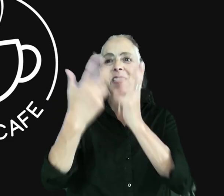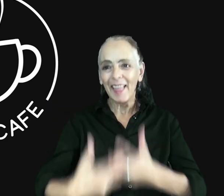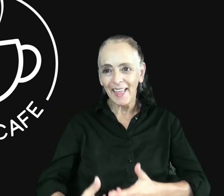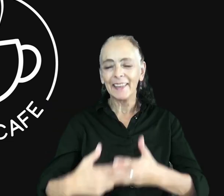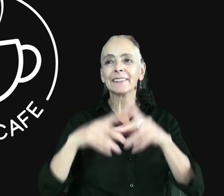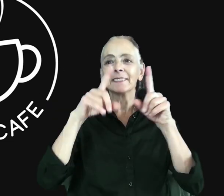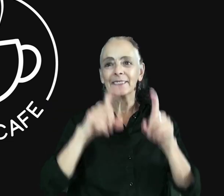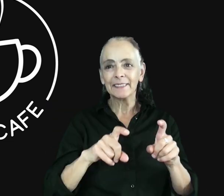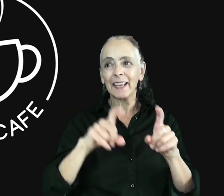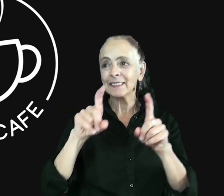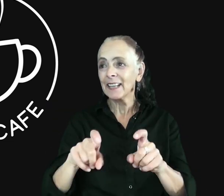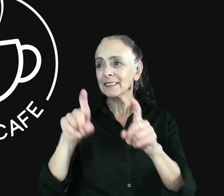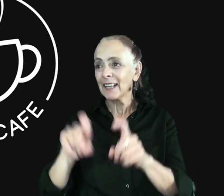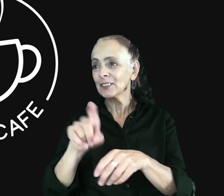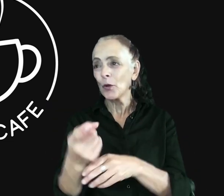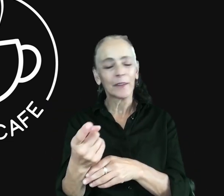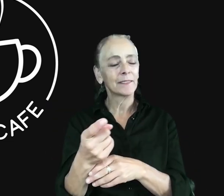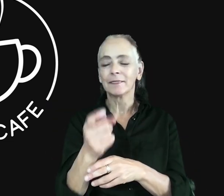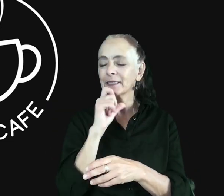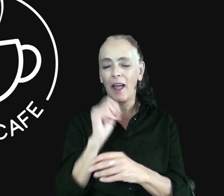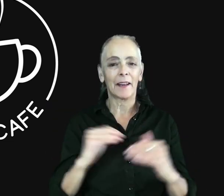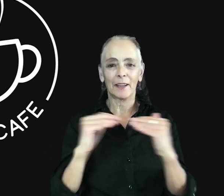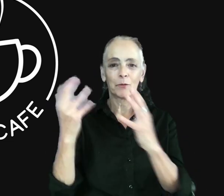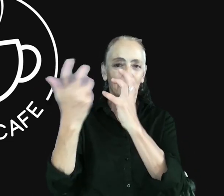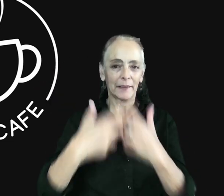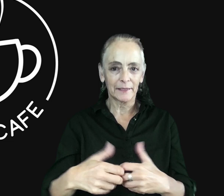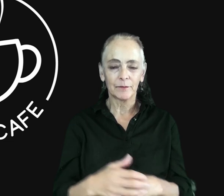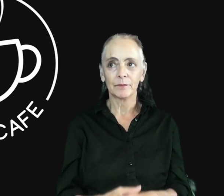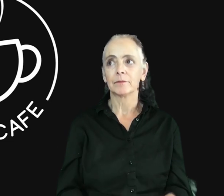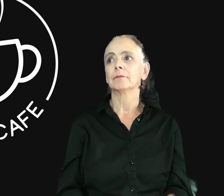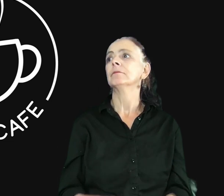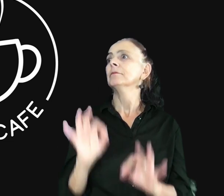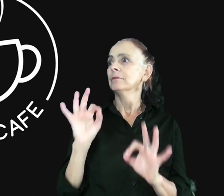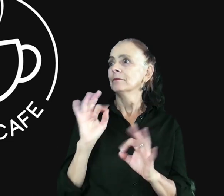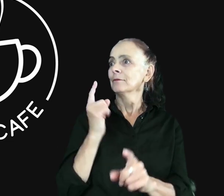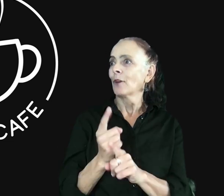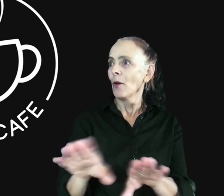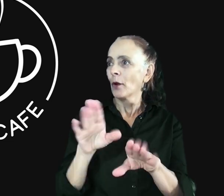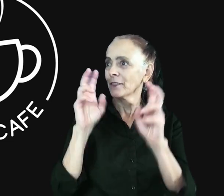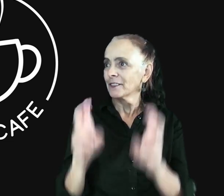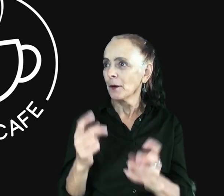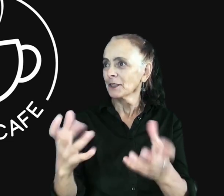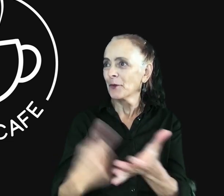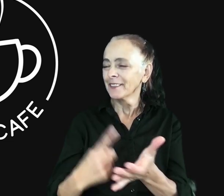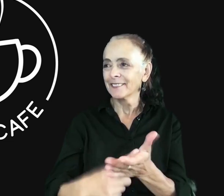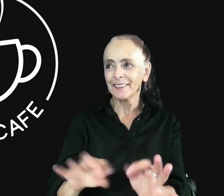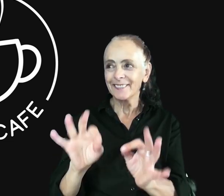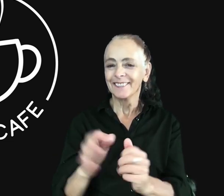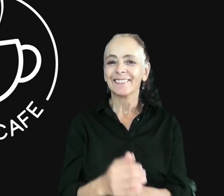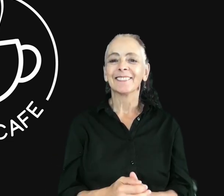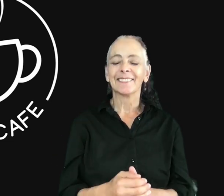after test is not being blended yeah you've touched on so many wonderful topics that i want to talk about but i